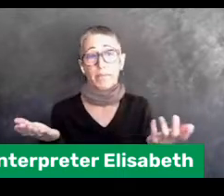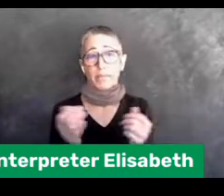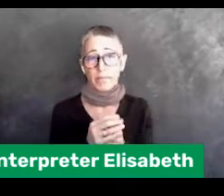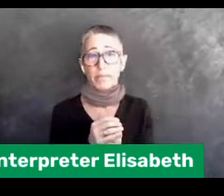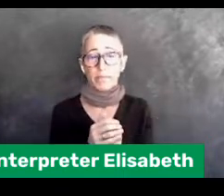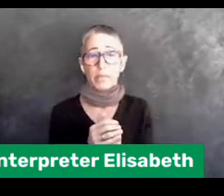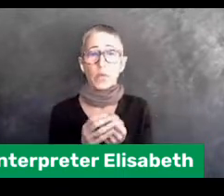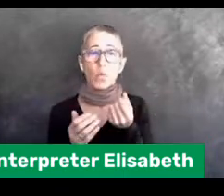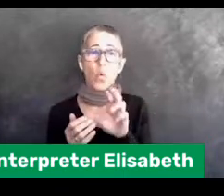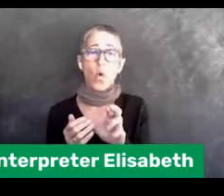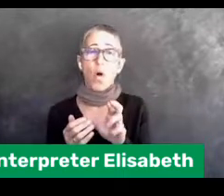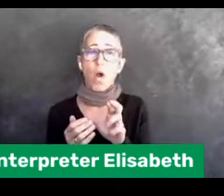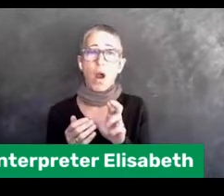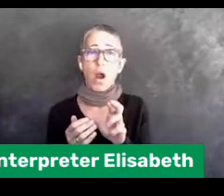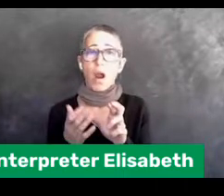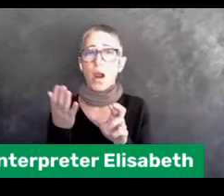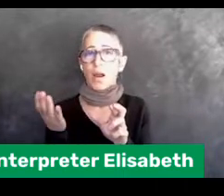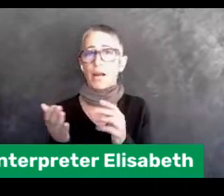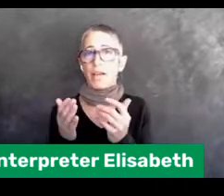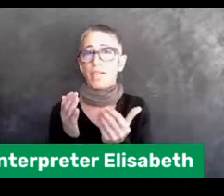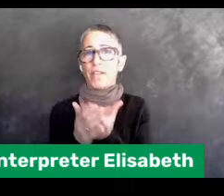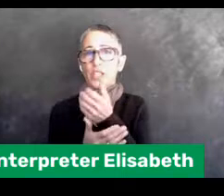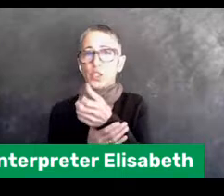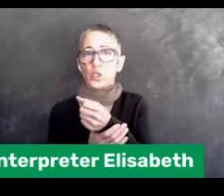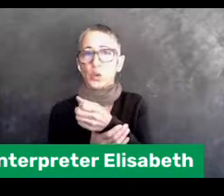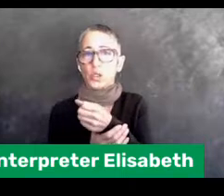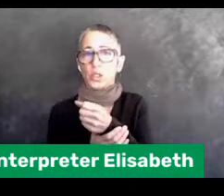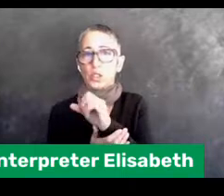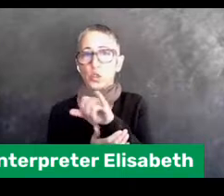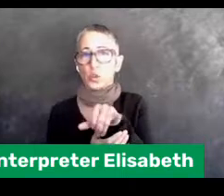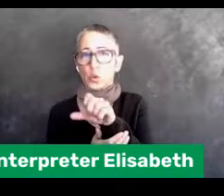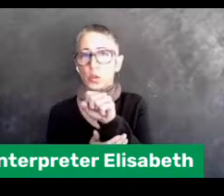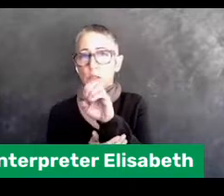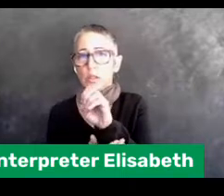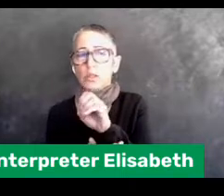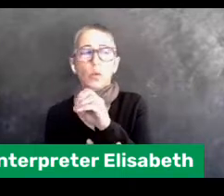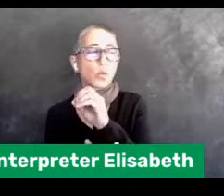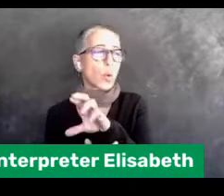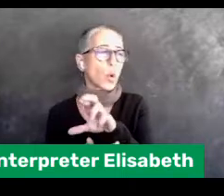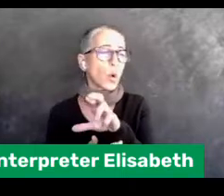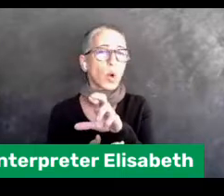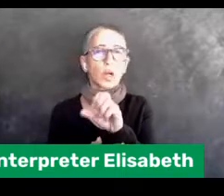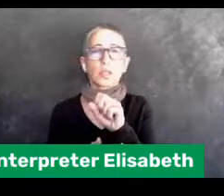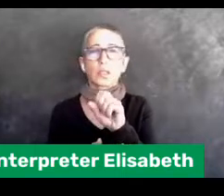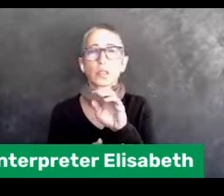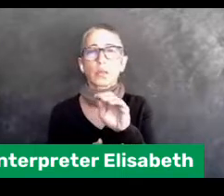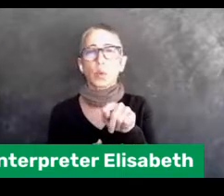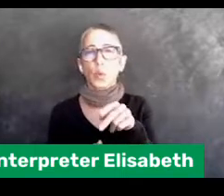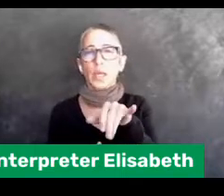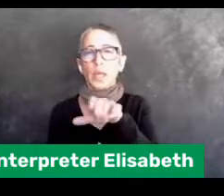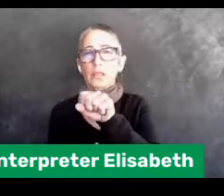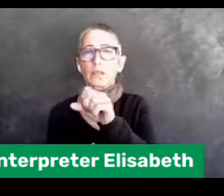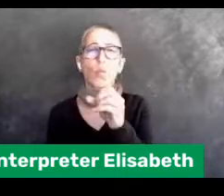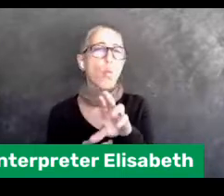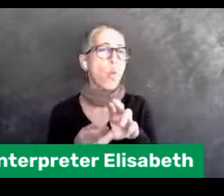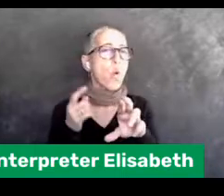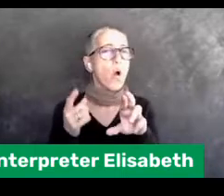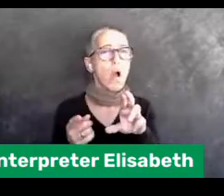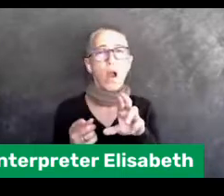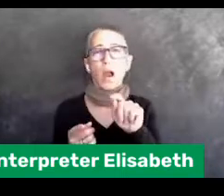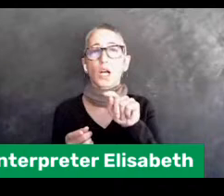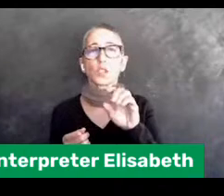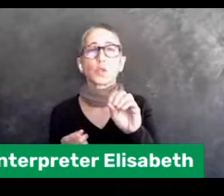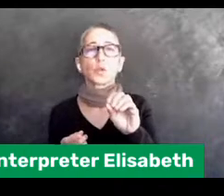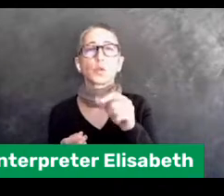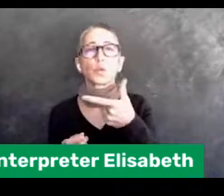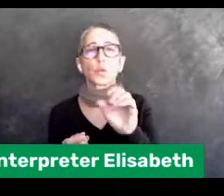or a fresh juicery or smoothie bar, or even a to-go food section for those who are